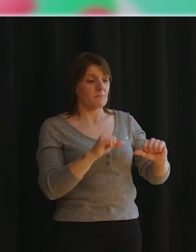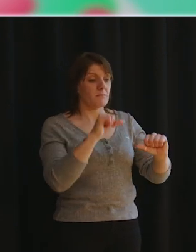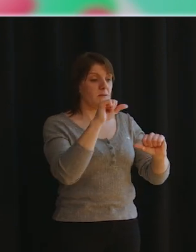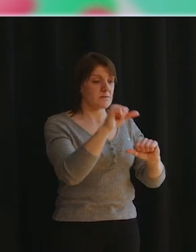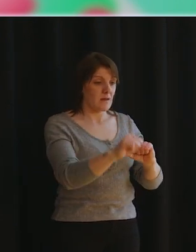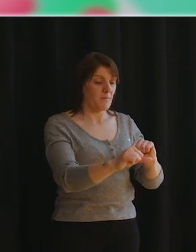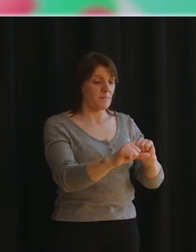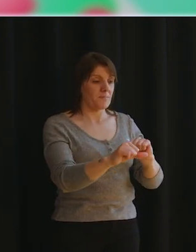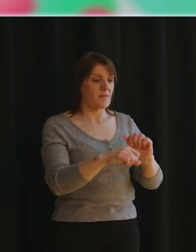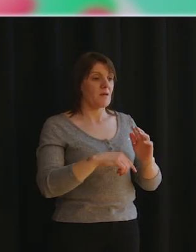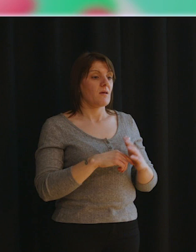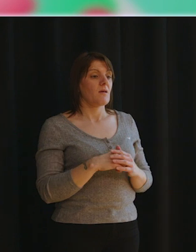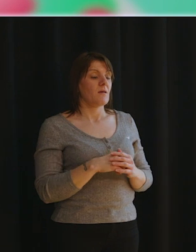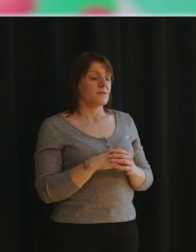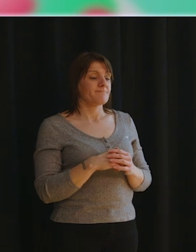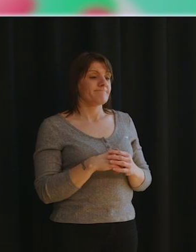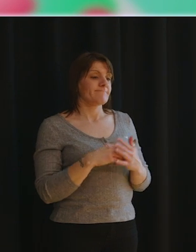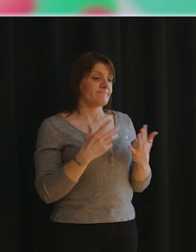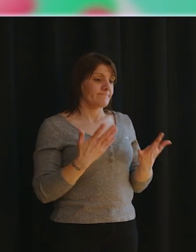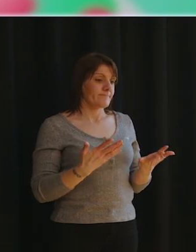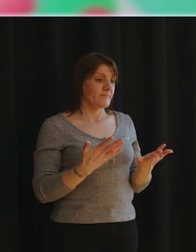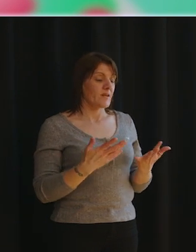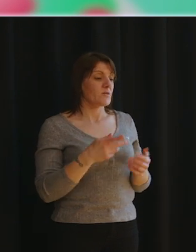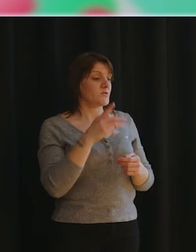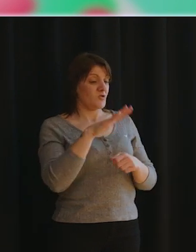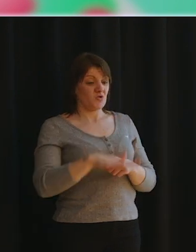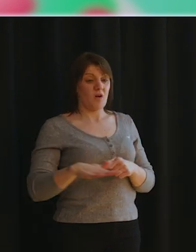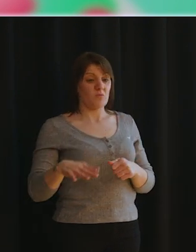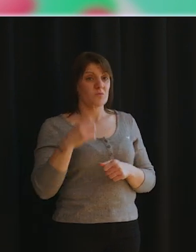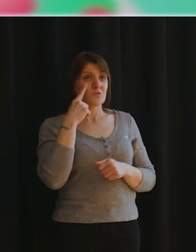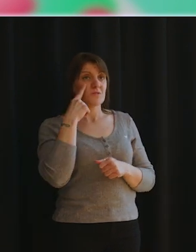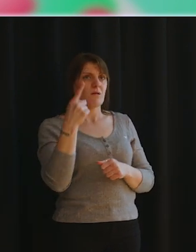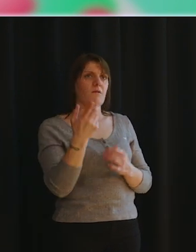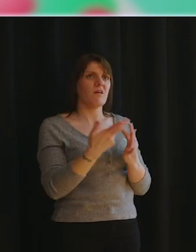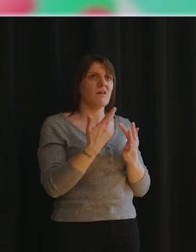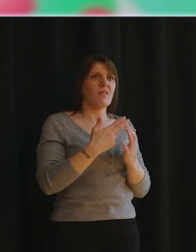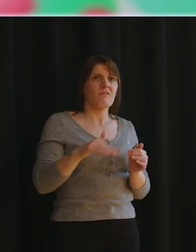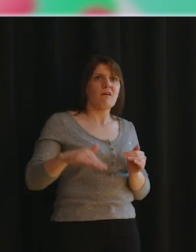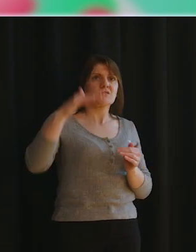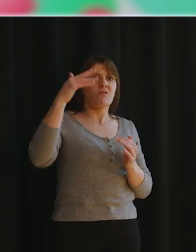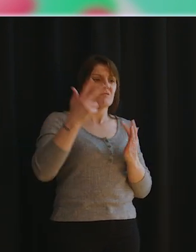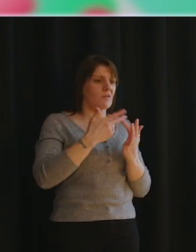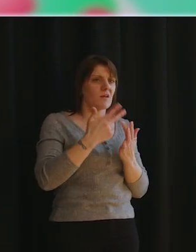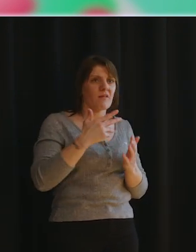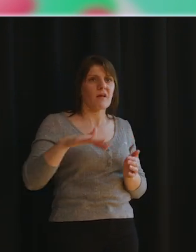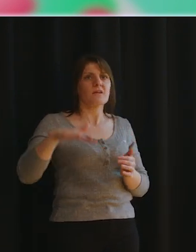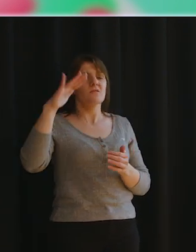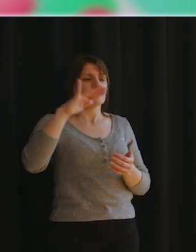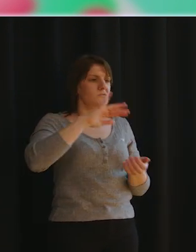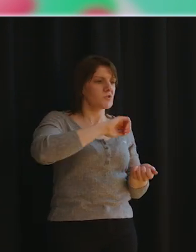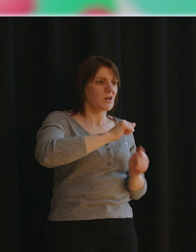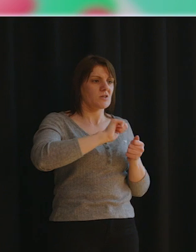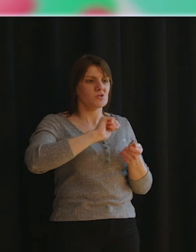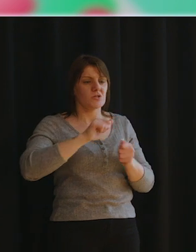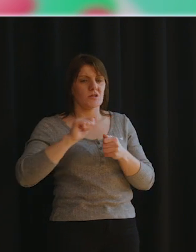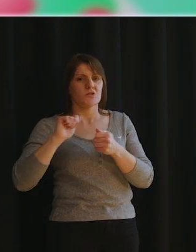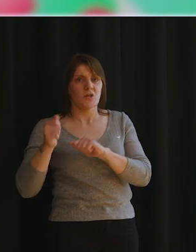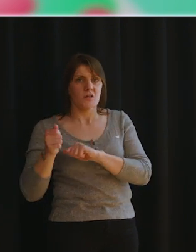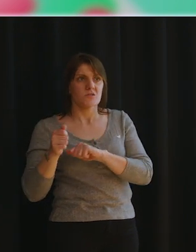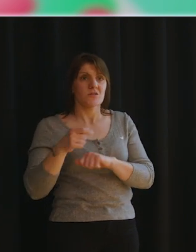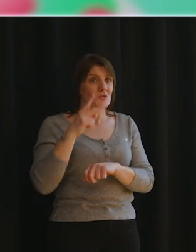child experiences is another adult, another adult, another adult. And again, that doesn't help anxiety.